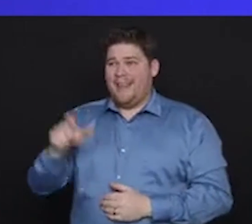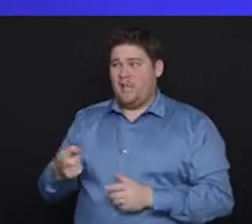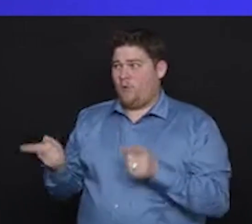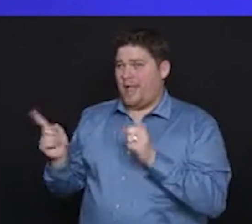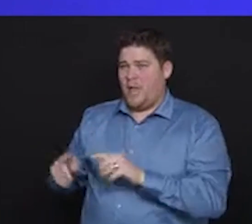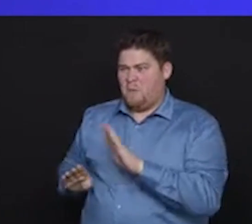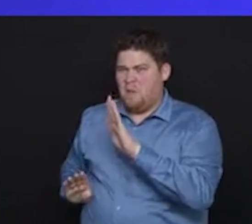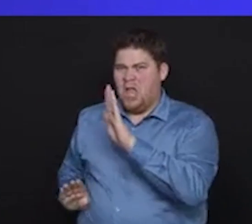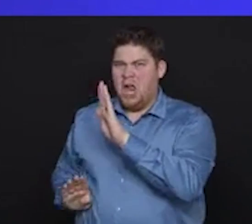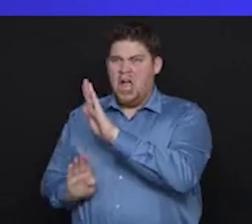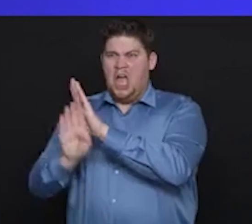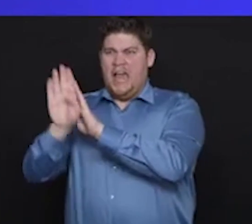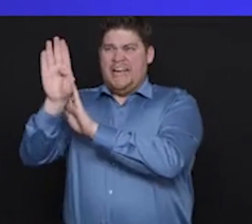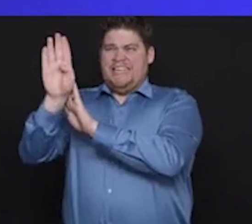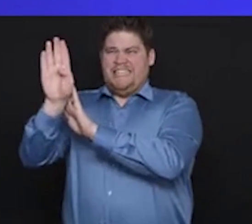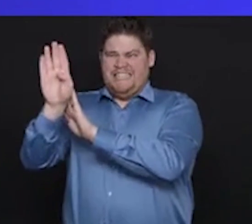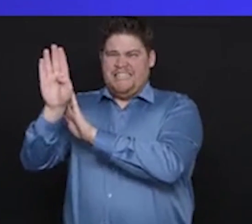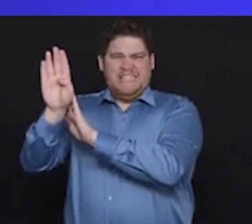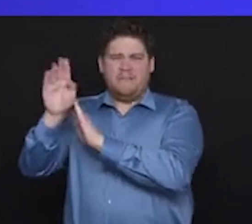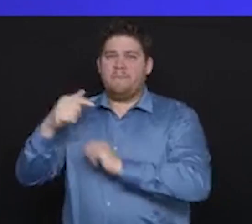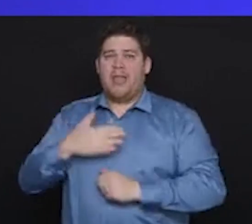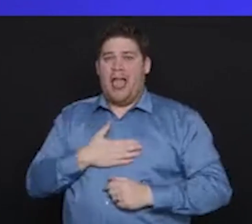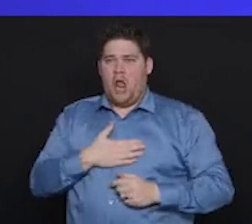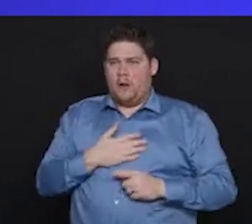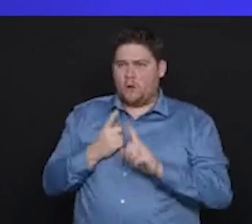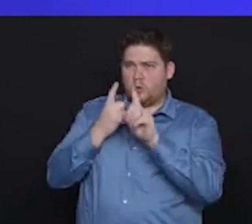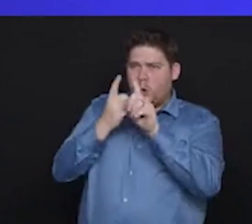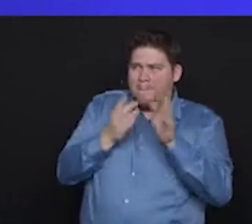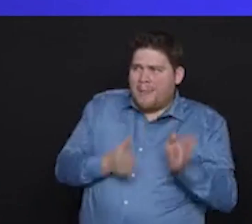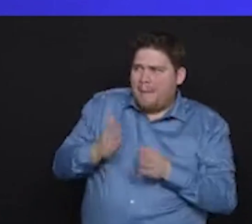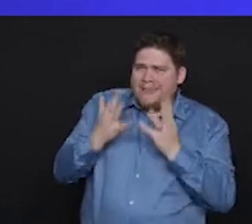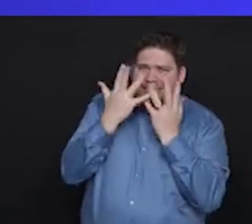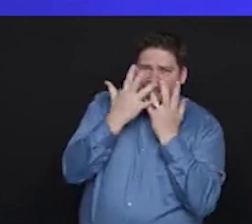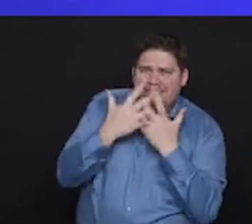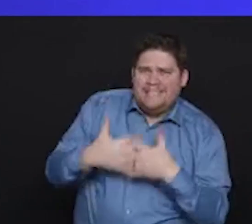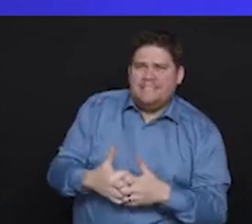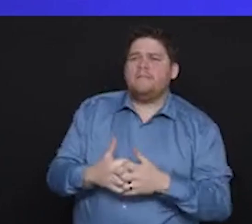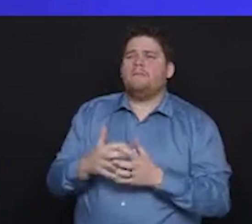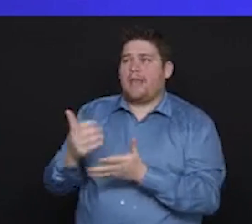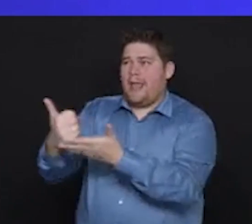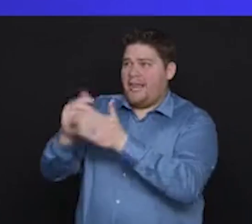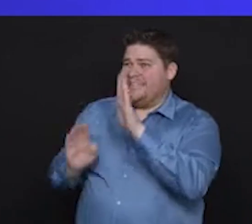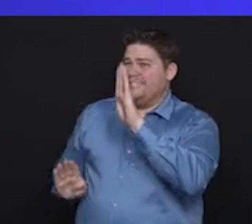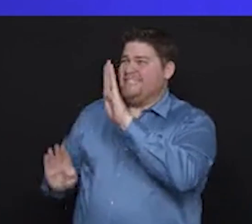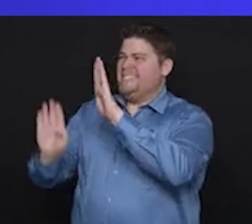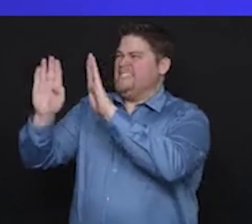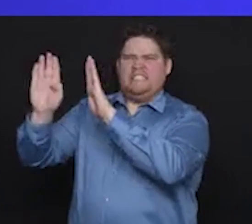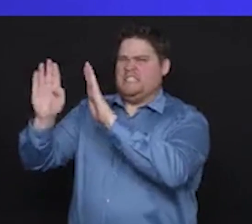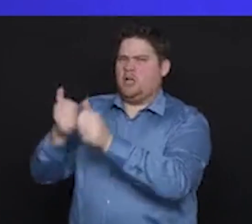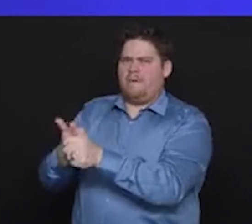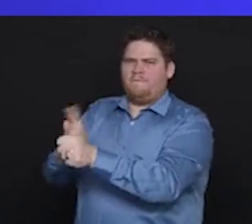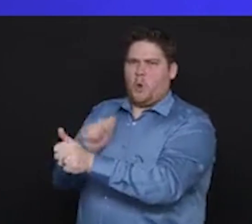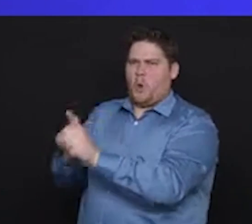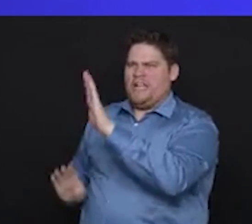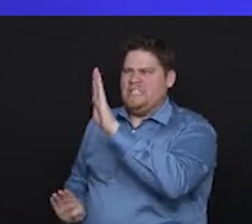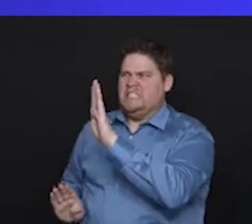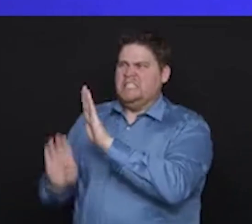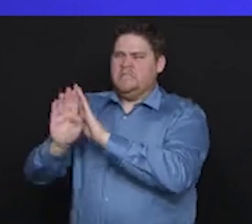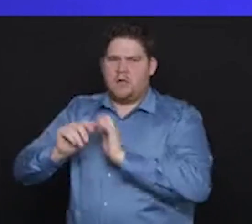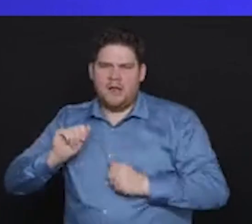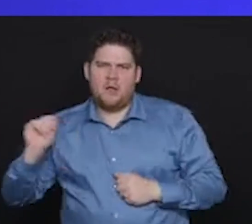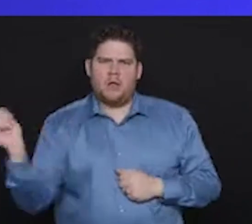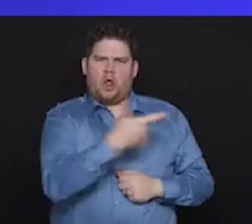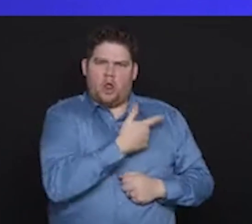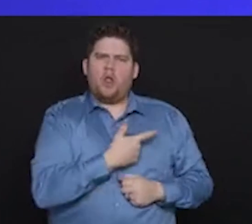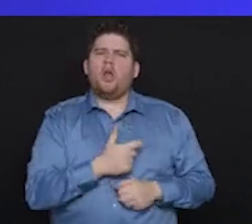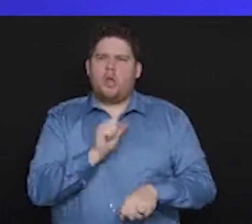planning that's being done should allow us to adequately care for everybody who needs it in those scenarios. It does mean